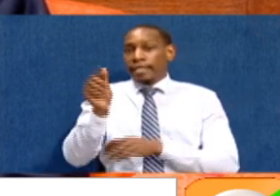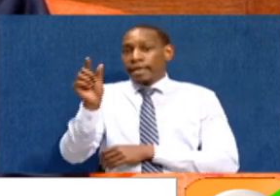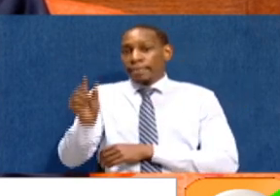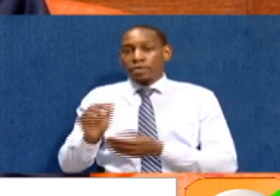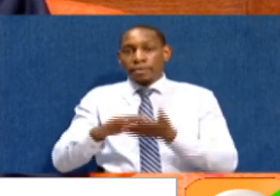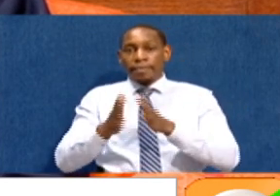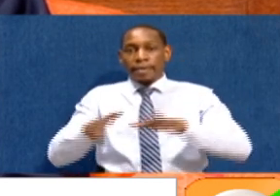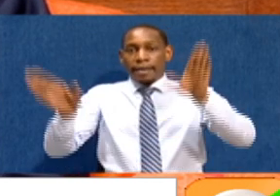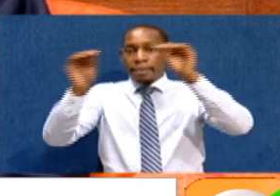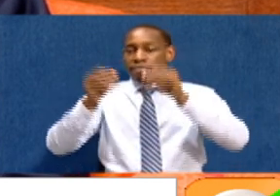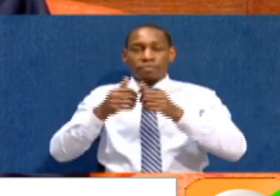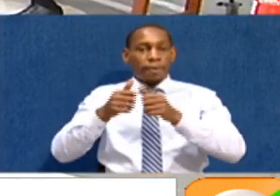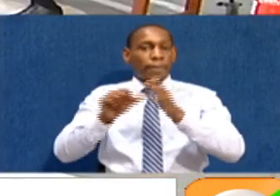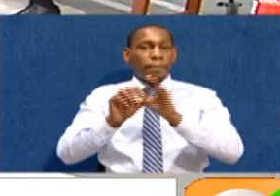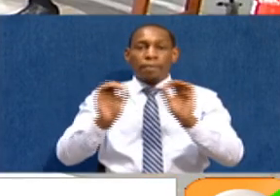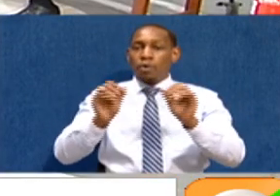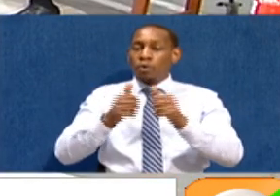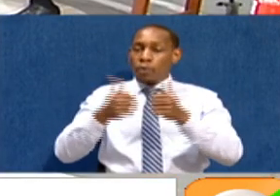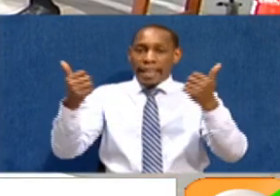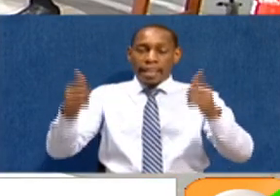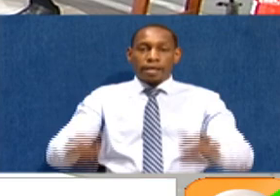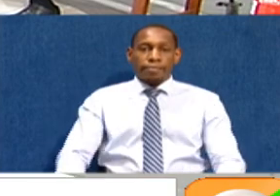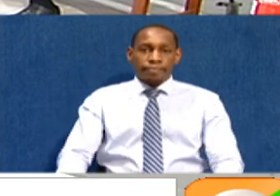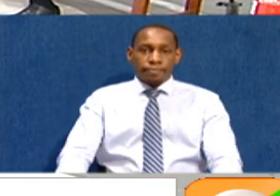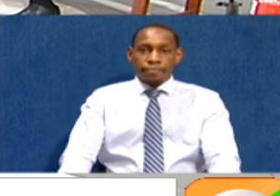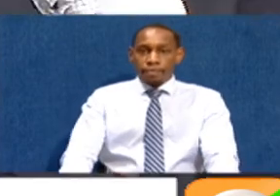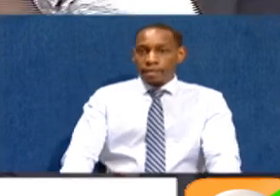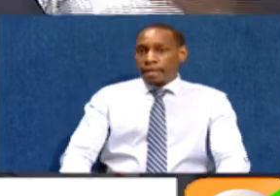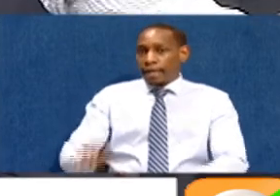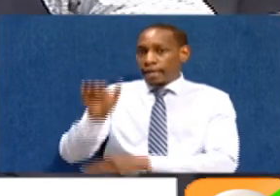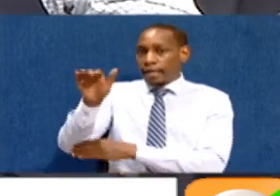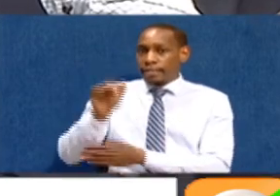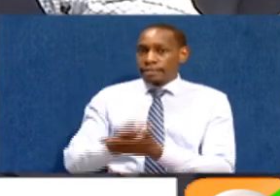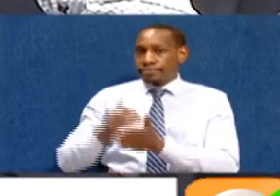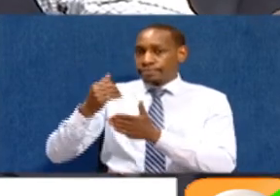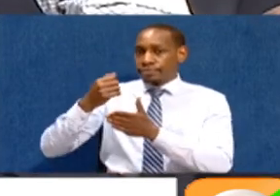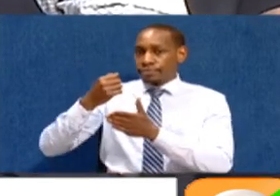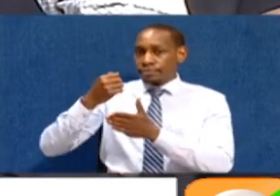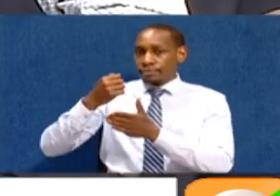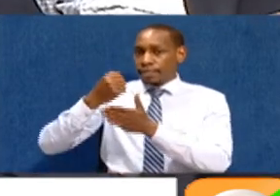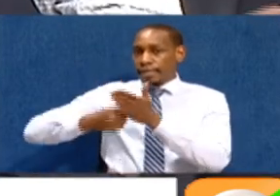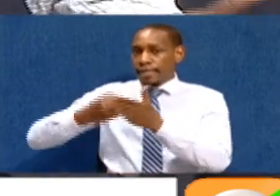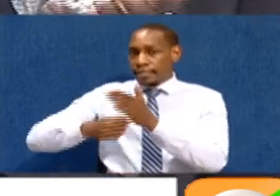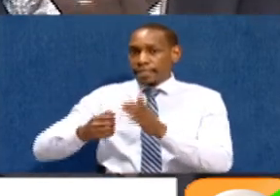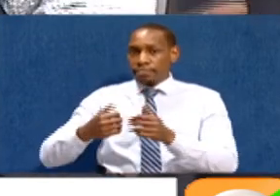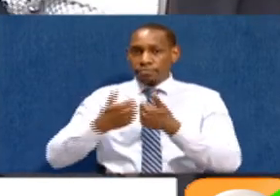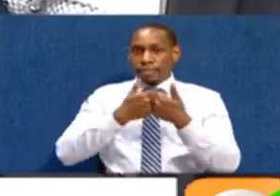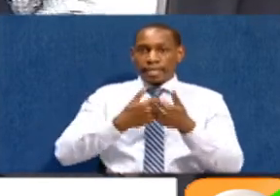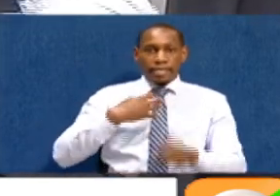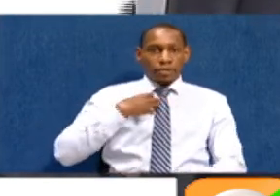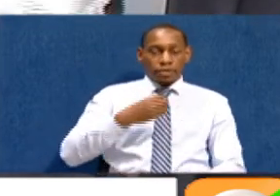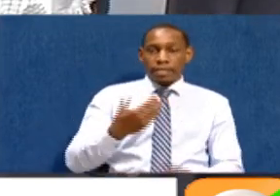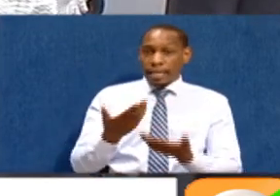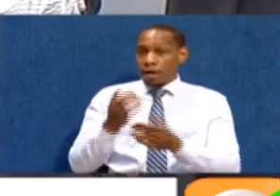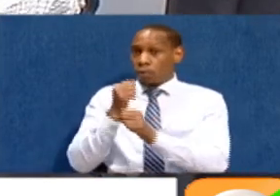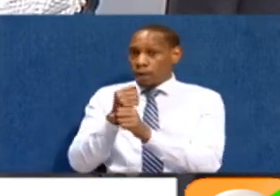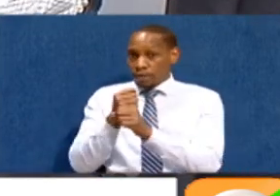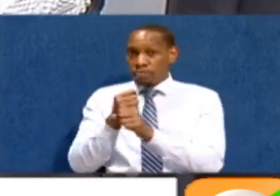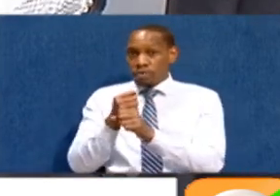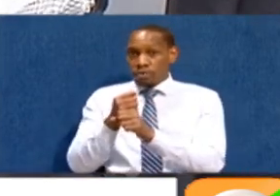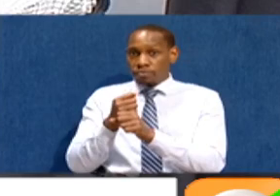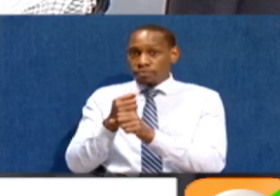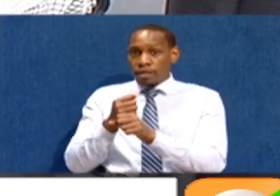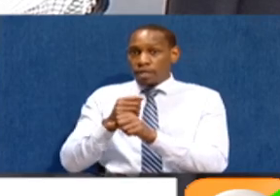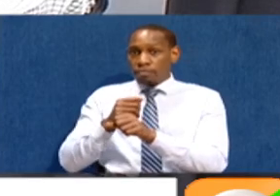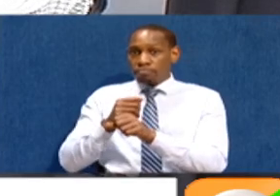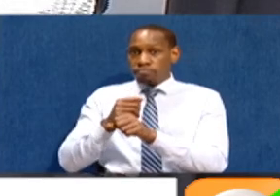becomes a president, so be it. Okay, PLO, let me ask you this. Hustler dynasty. It seems to be working with that